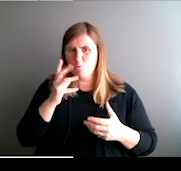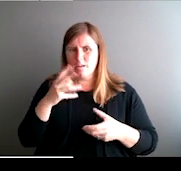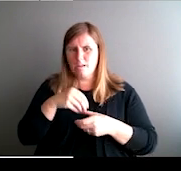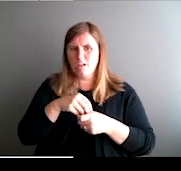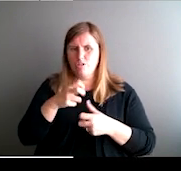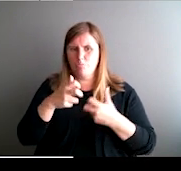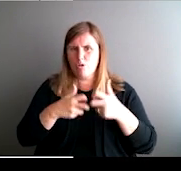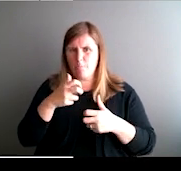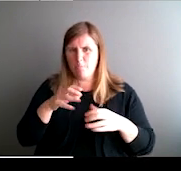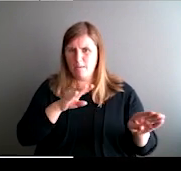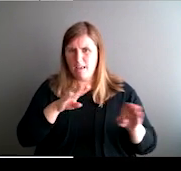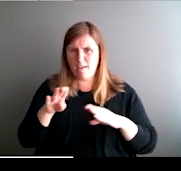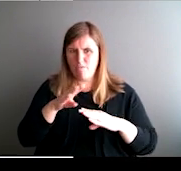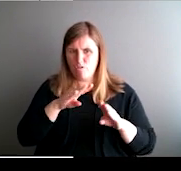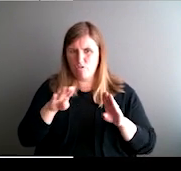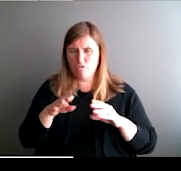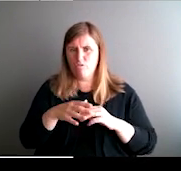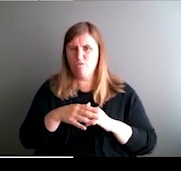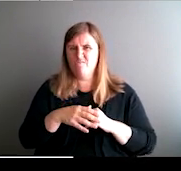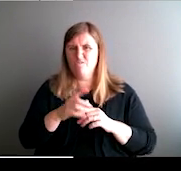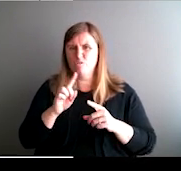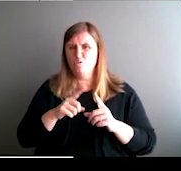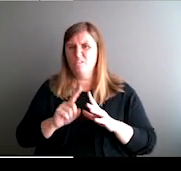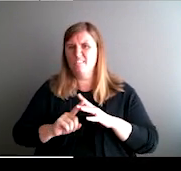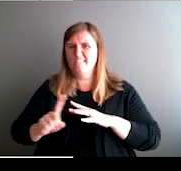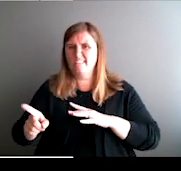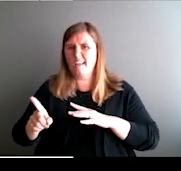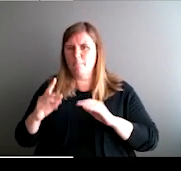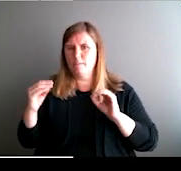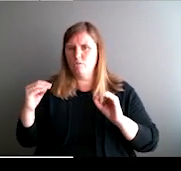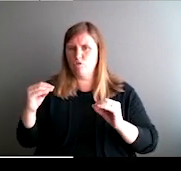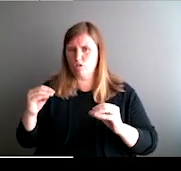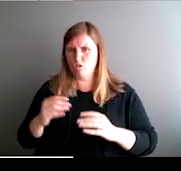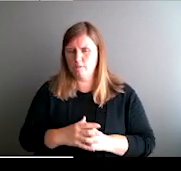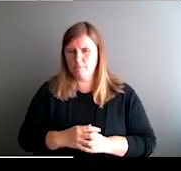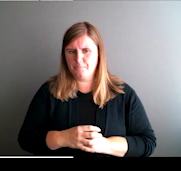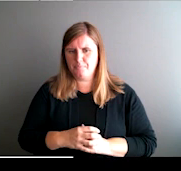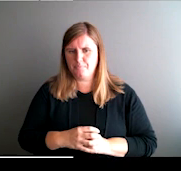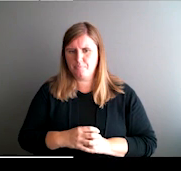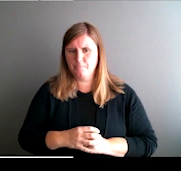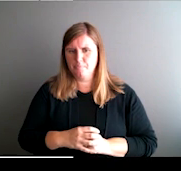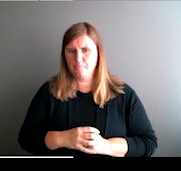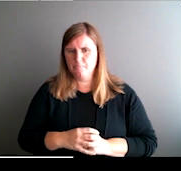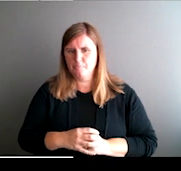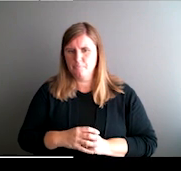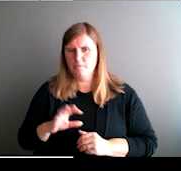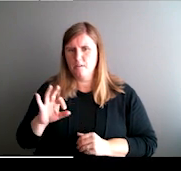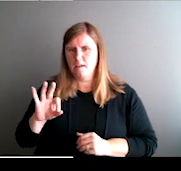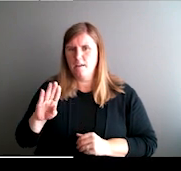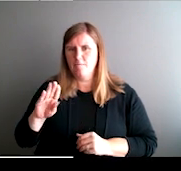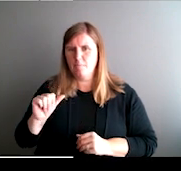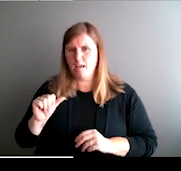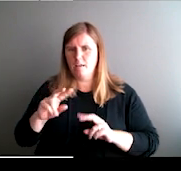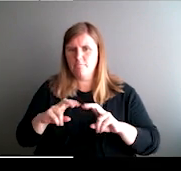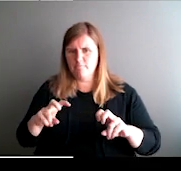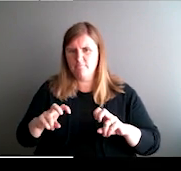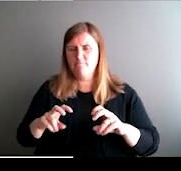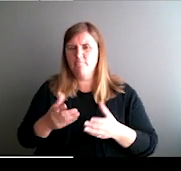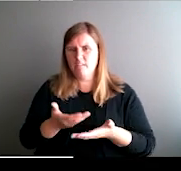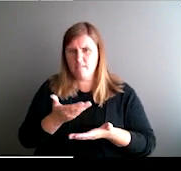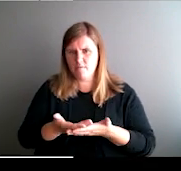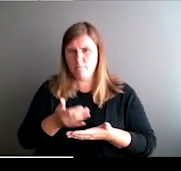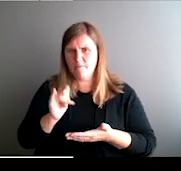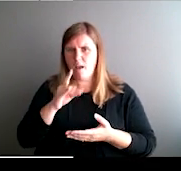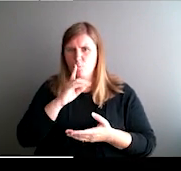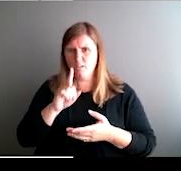in problematic behavior to escape instruction. There was an FBA conducted to confirm that this was the